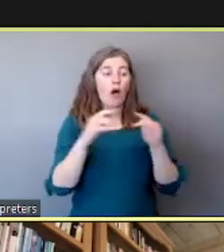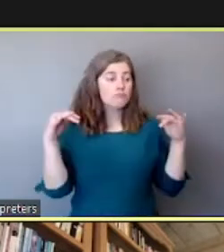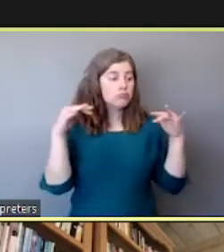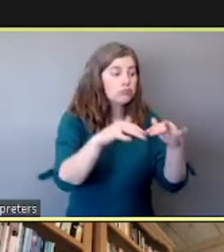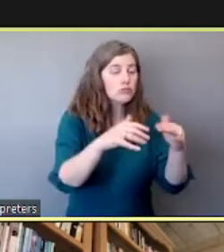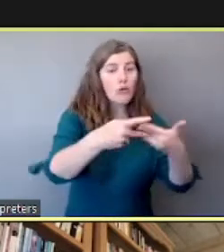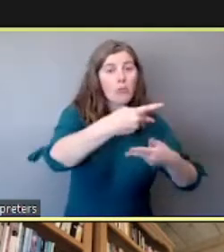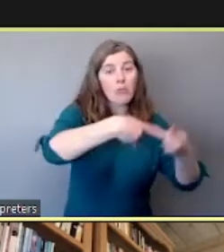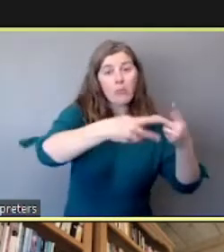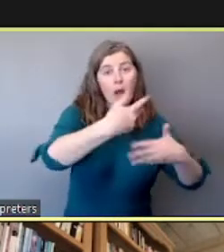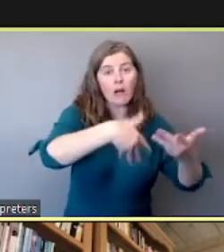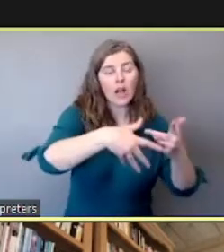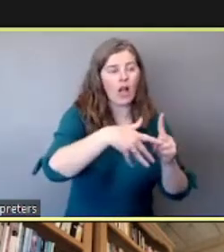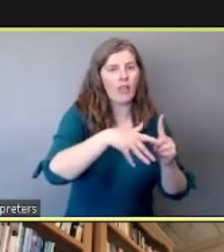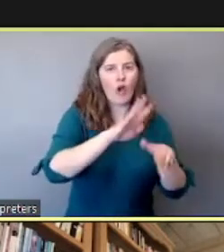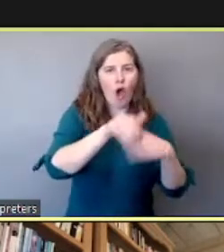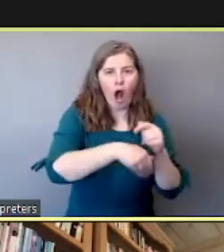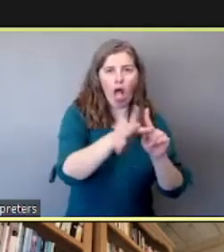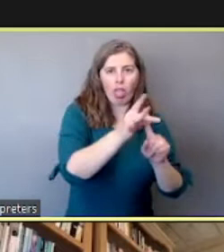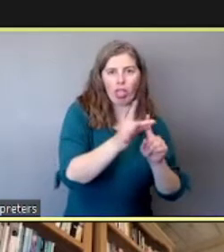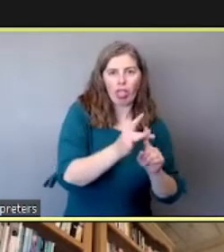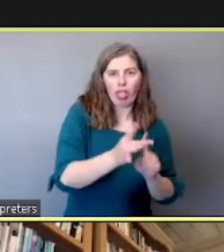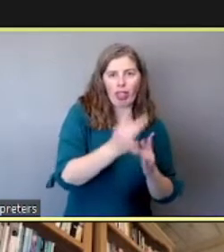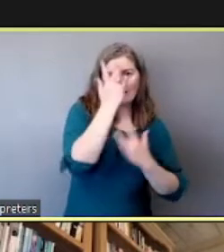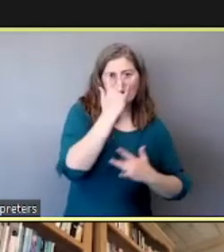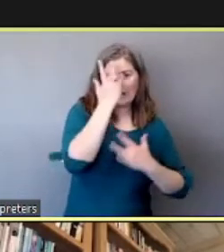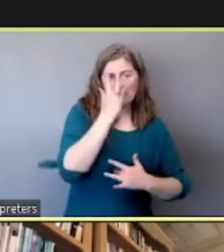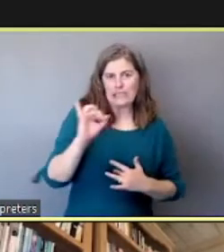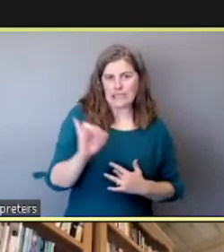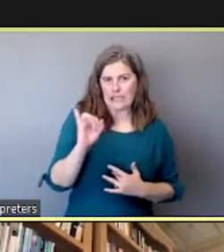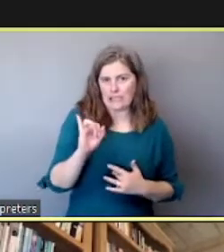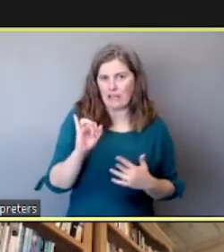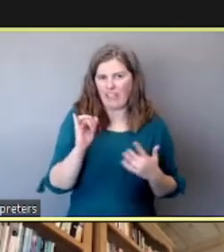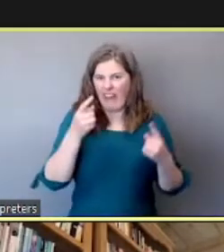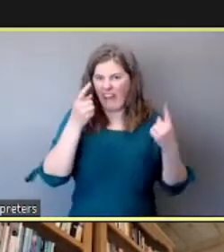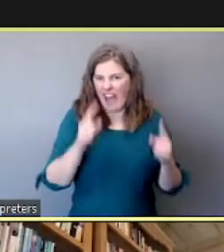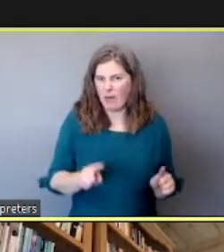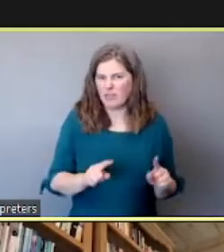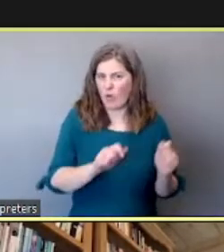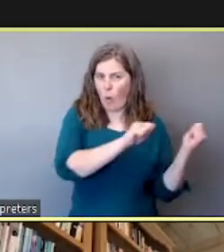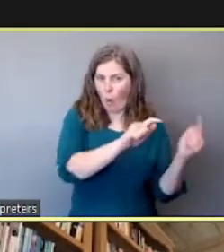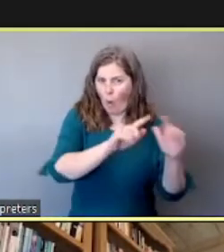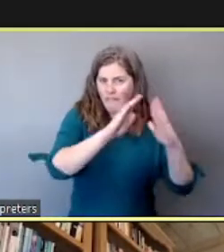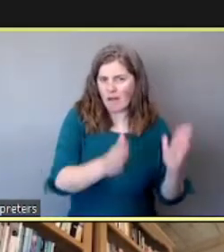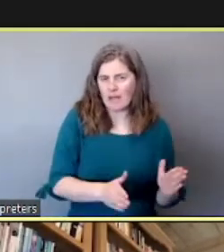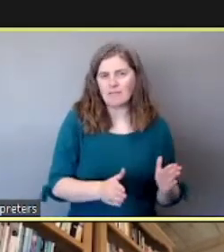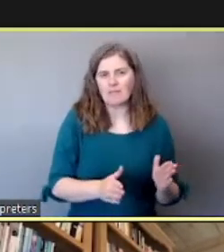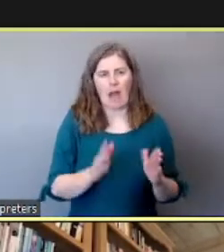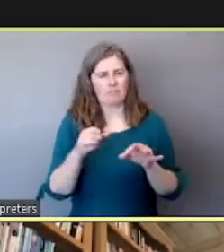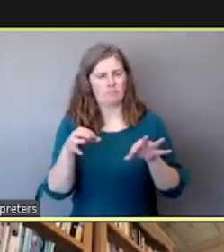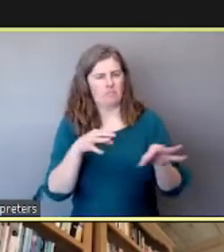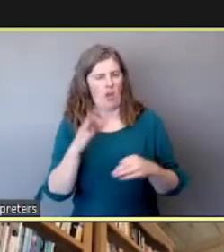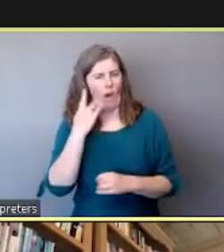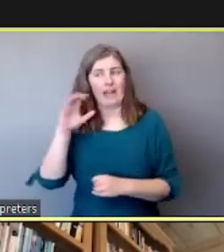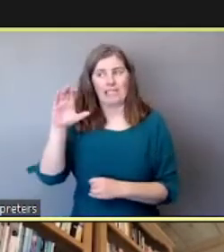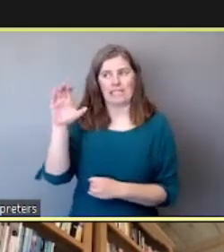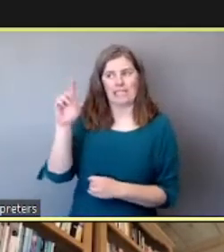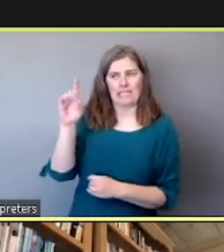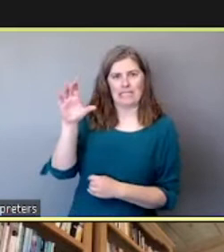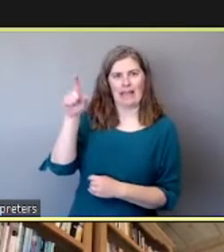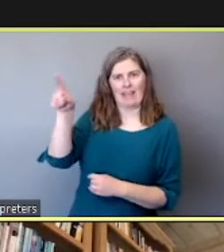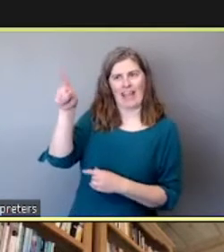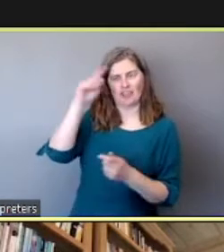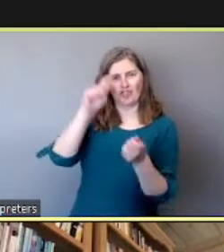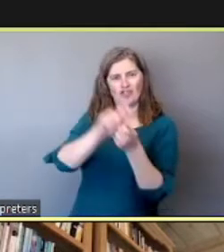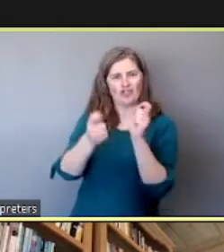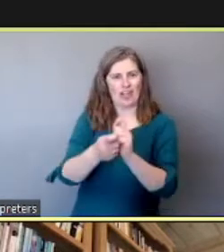household, getting infected, getting the virus. And that, I'm laying the groundwork here to why the CDC changed their